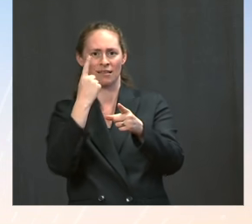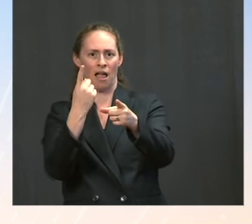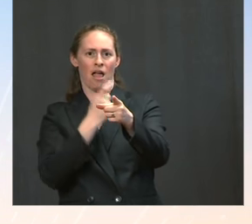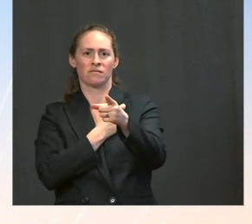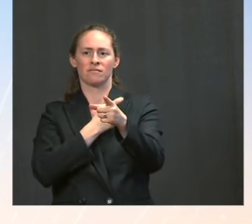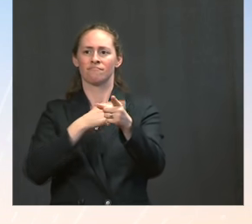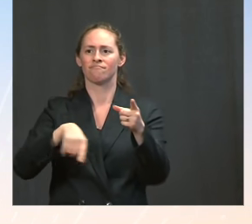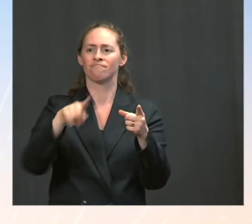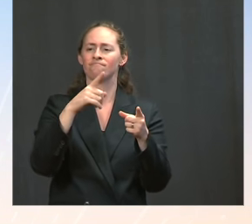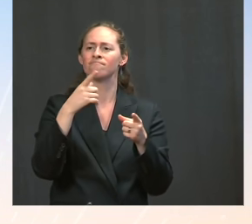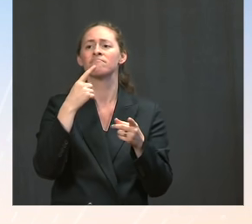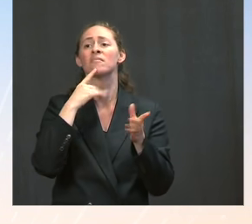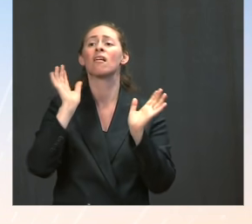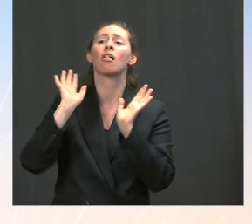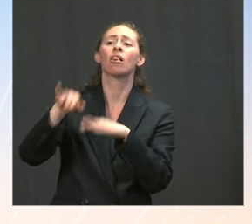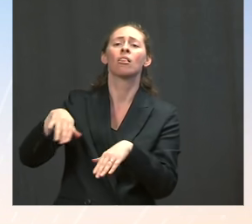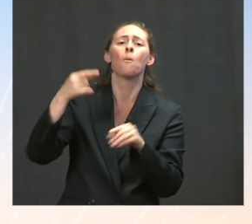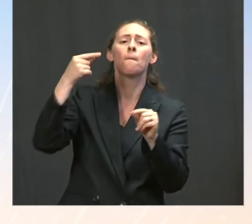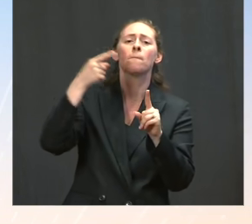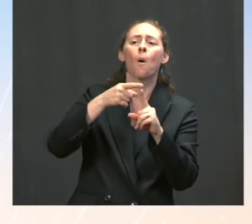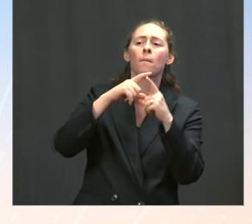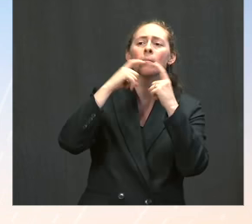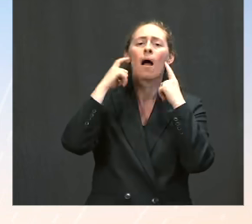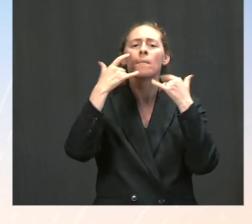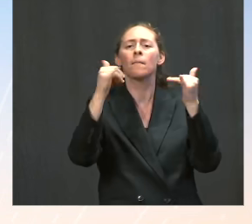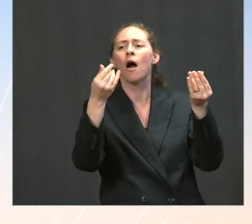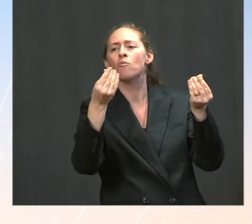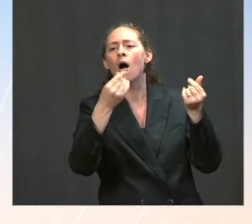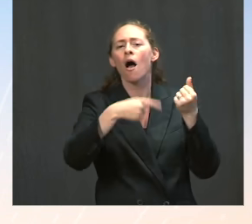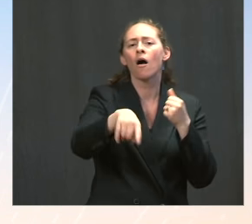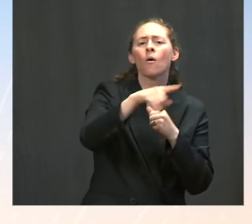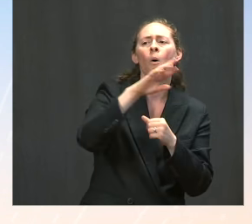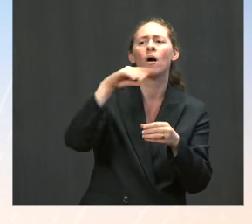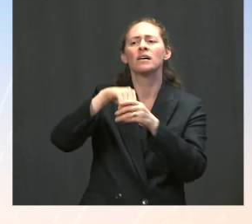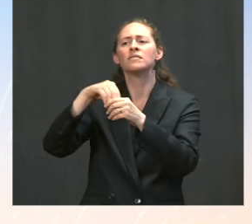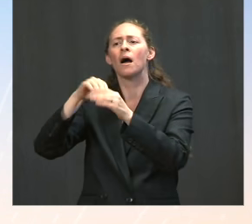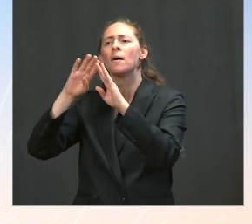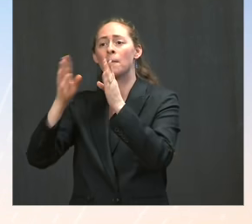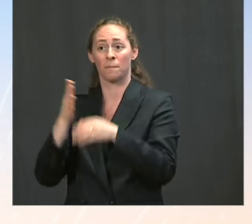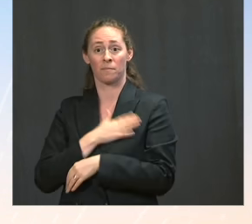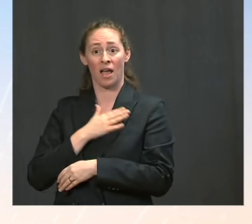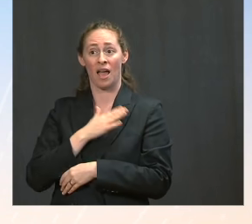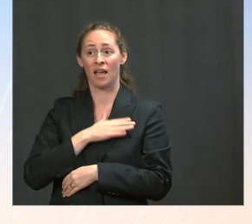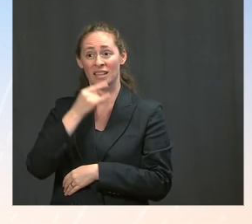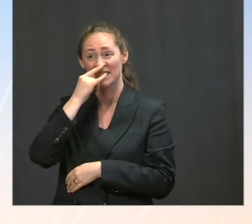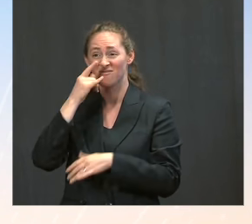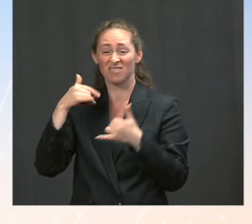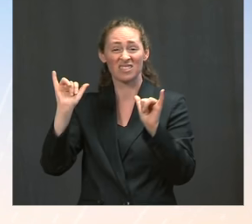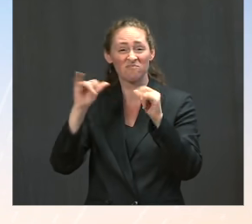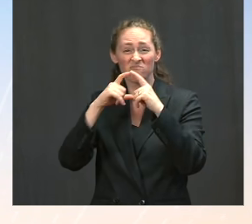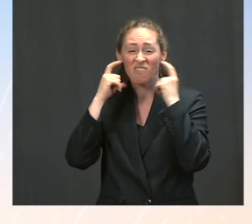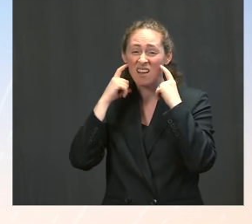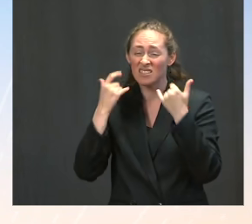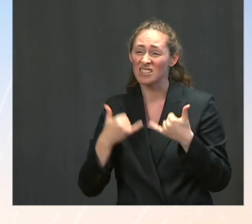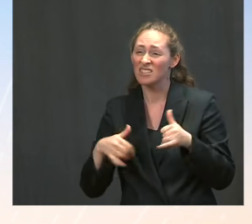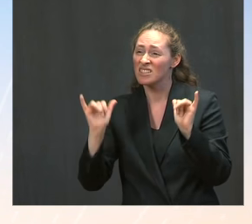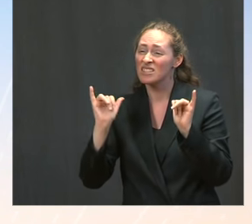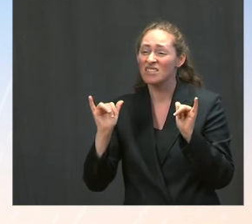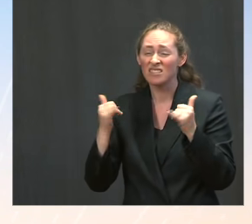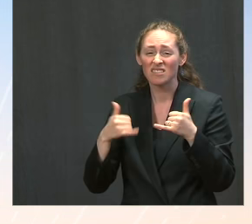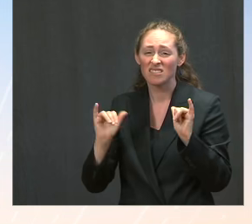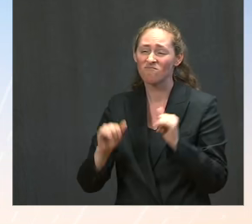wearing a mask indoors. My kids are still wearing masks. That's not terribly confusing to people. So, we'll continue